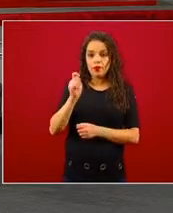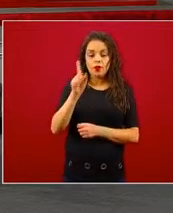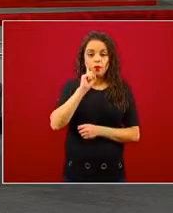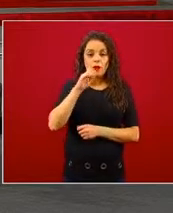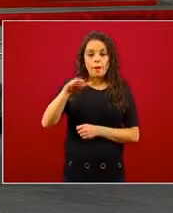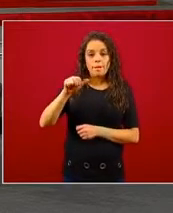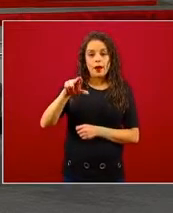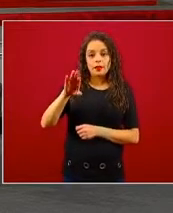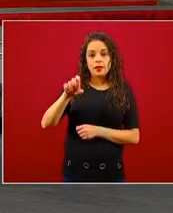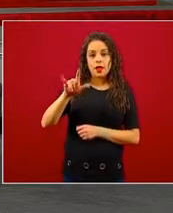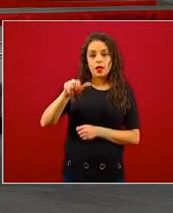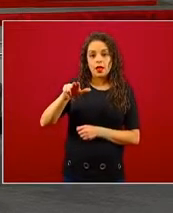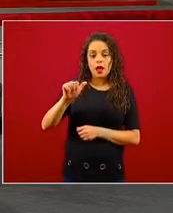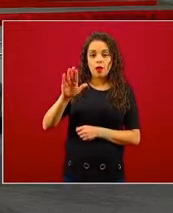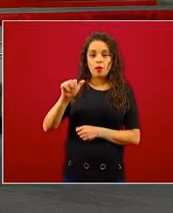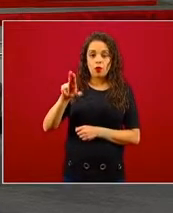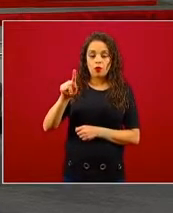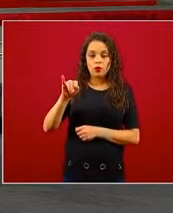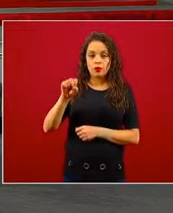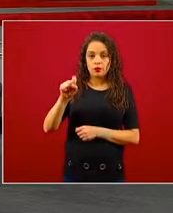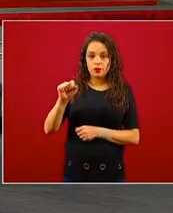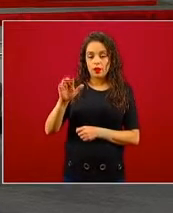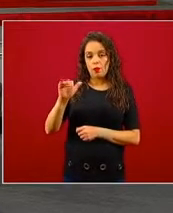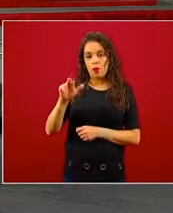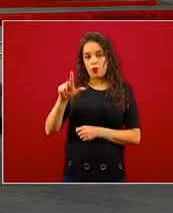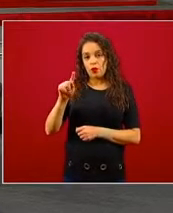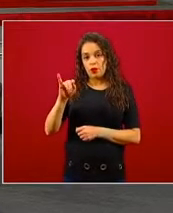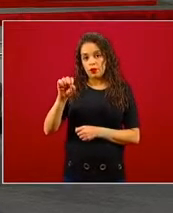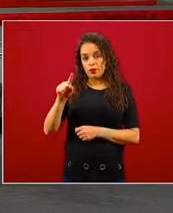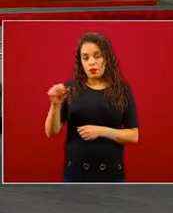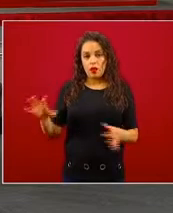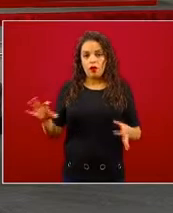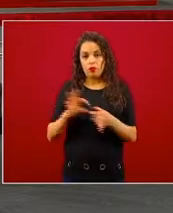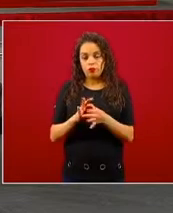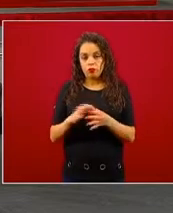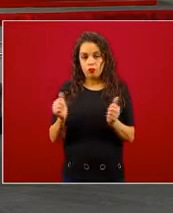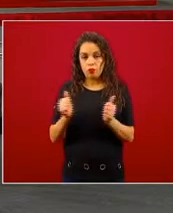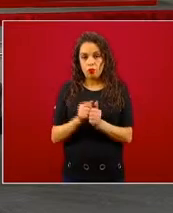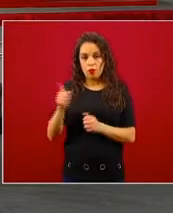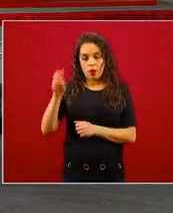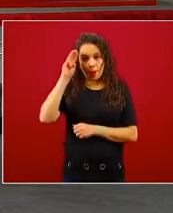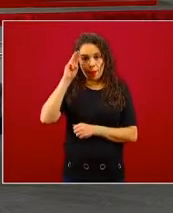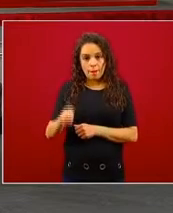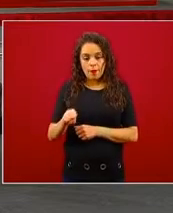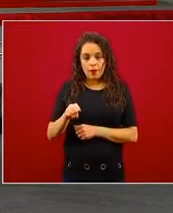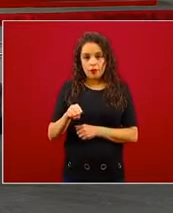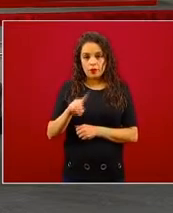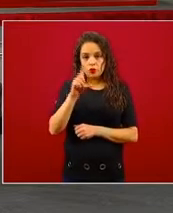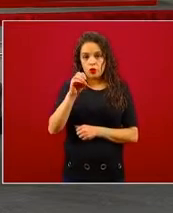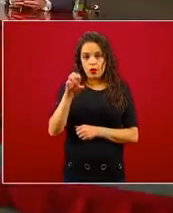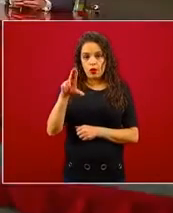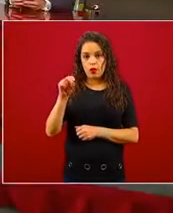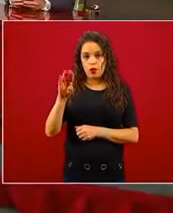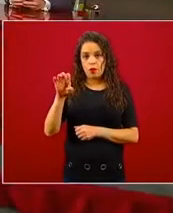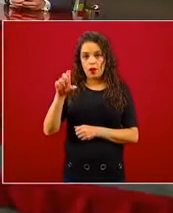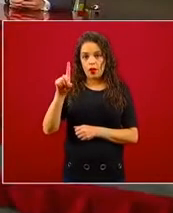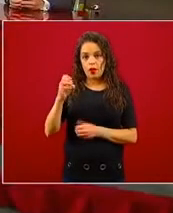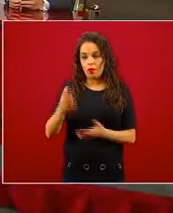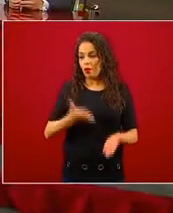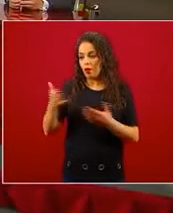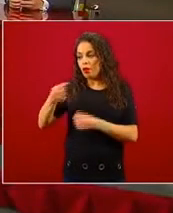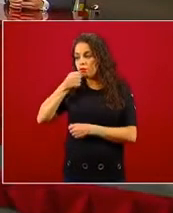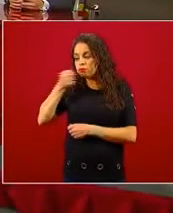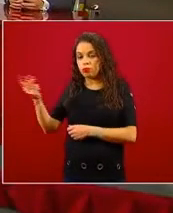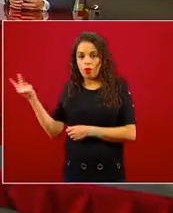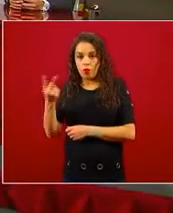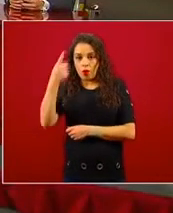topics, quien hoy I would nos like to acompaña present junto con el maestro Robledo, Marcelina Bautista, y who is dejarles together enseguida la with voz Mr. a ellos Robledo, para que comenten.